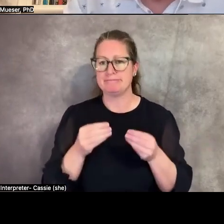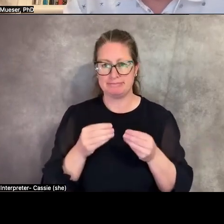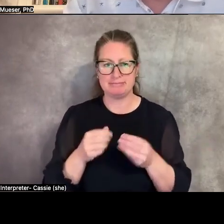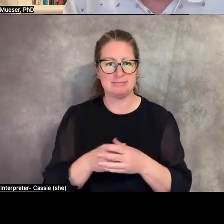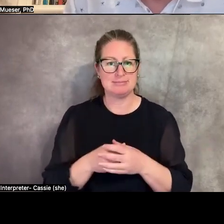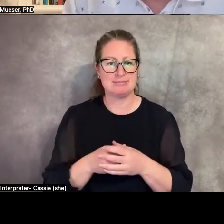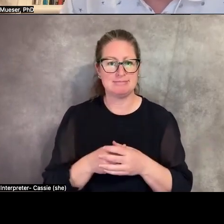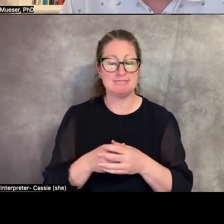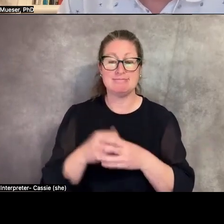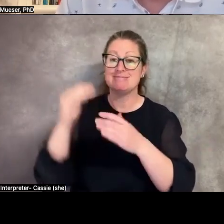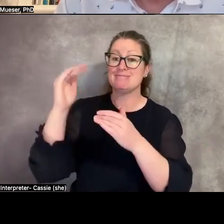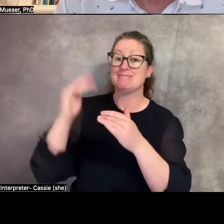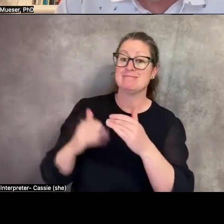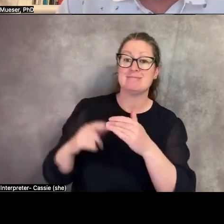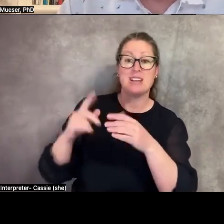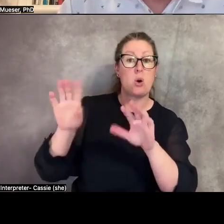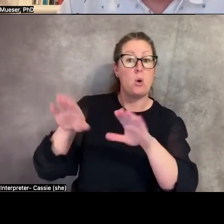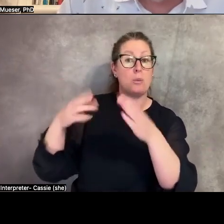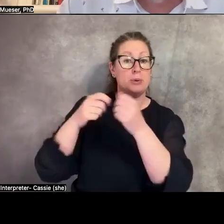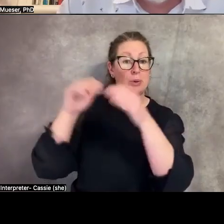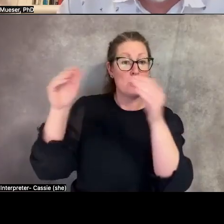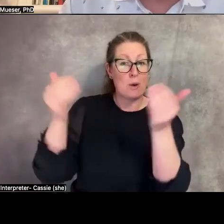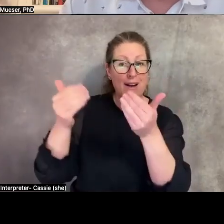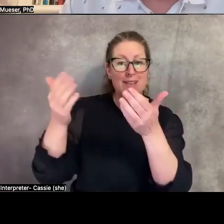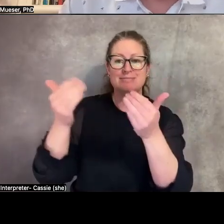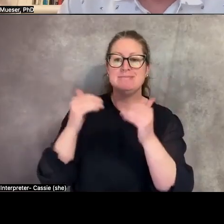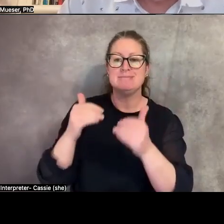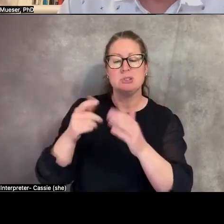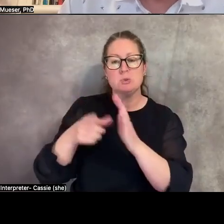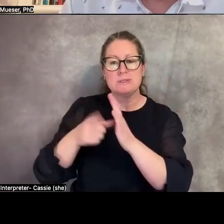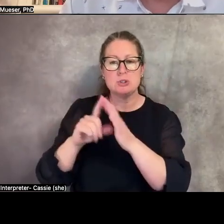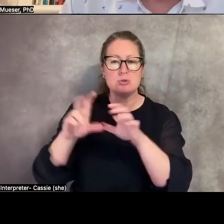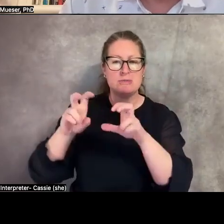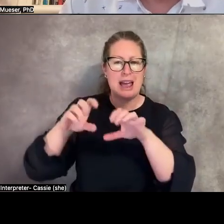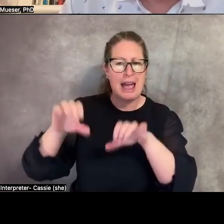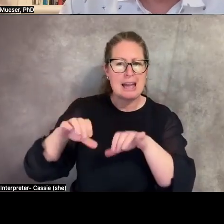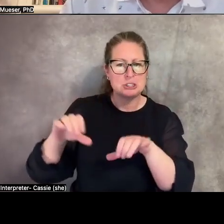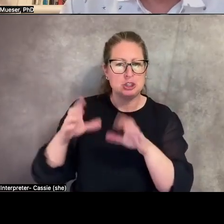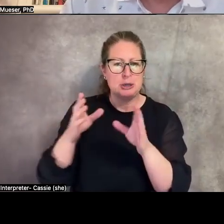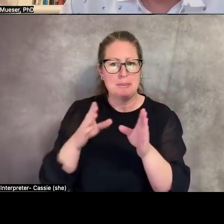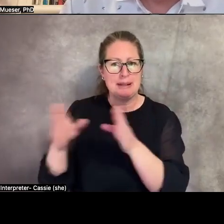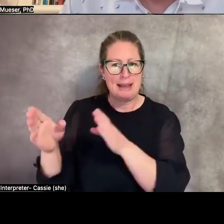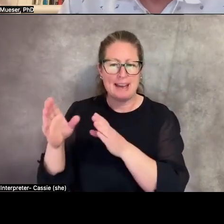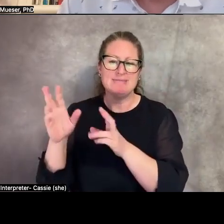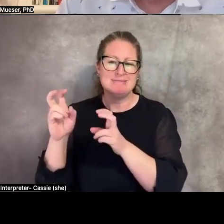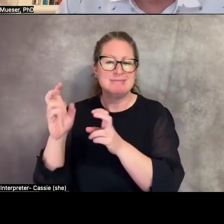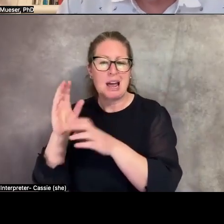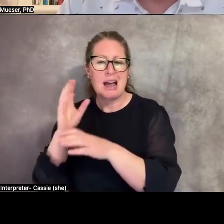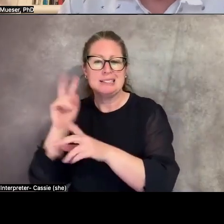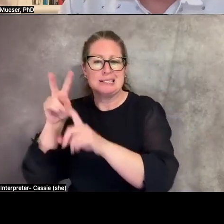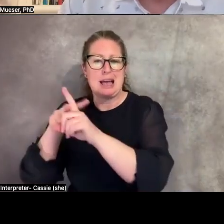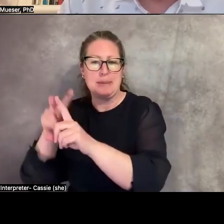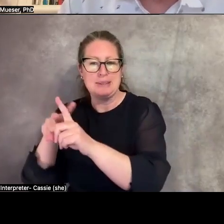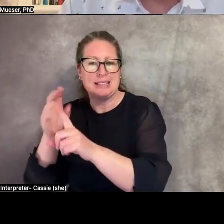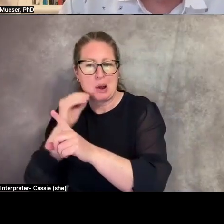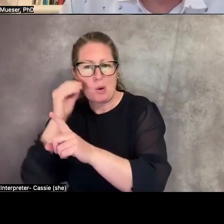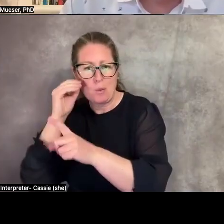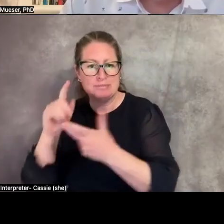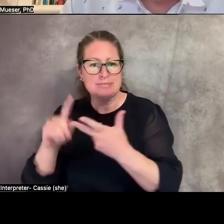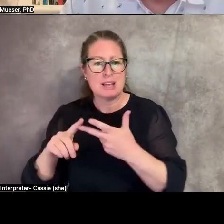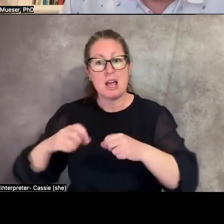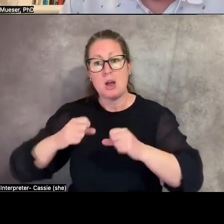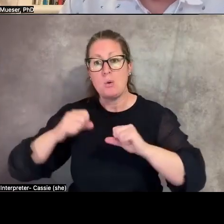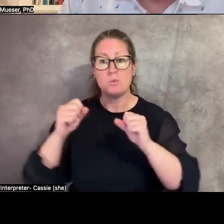welcome. There's then a review of the action plans or home assignments that individuals do. That's then followed by a warm-up